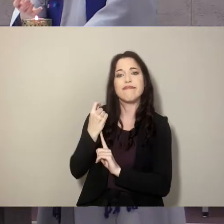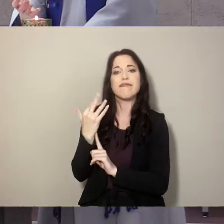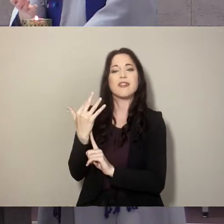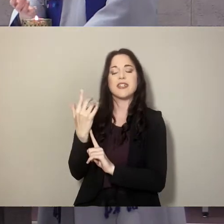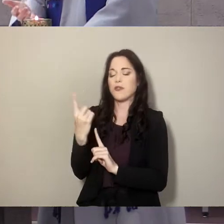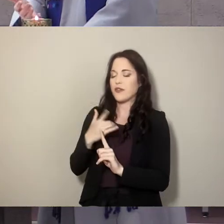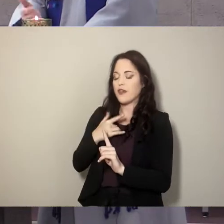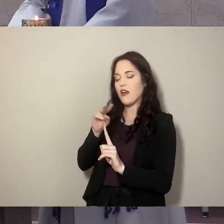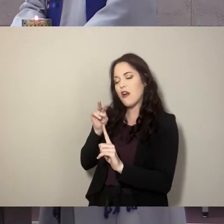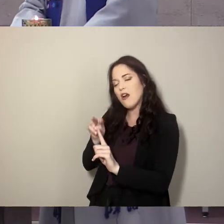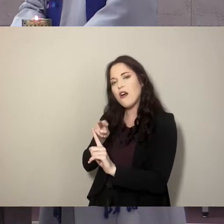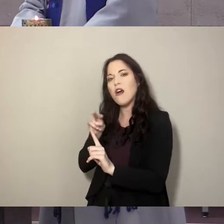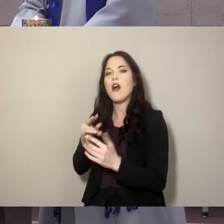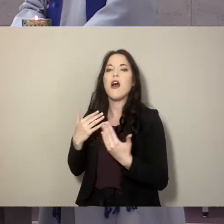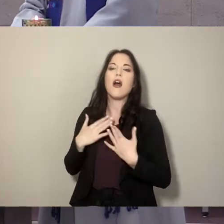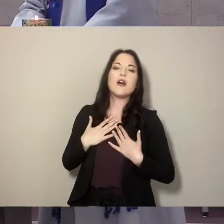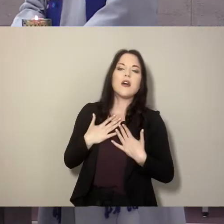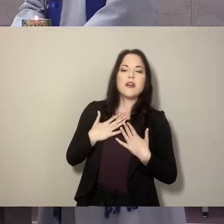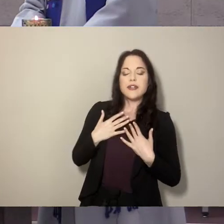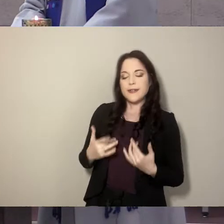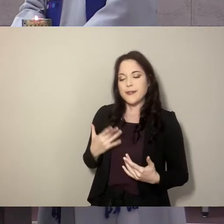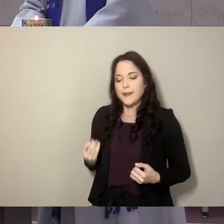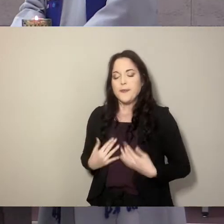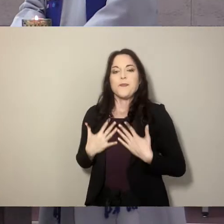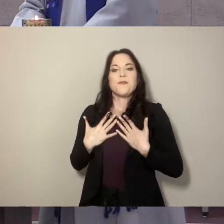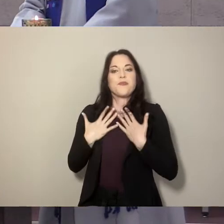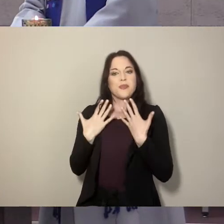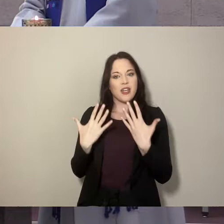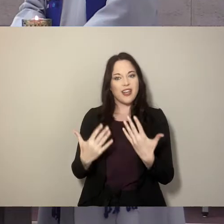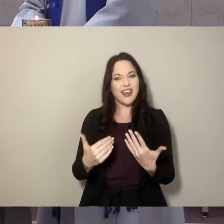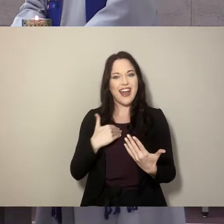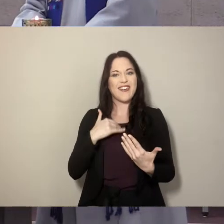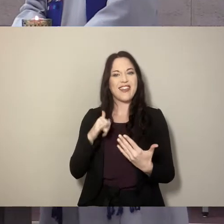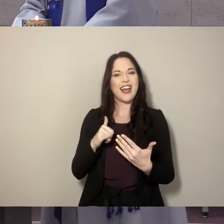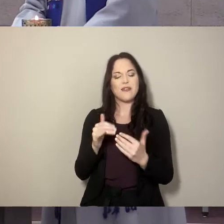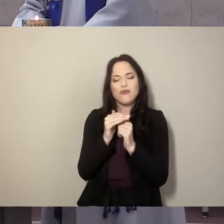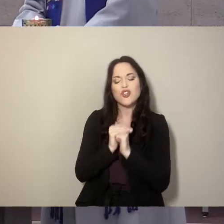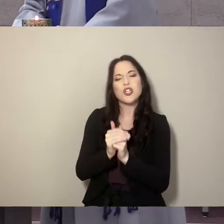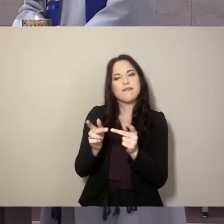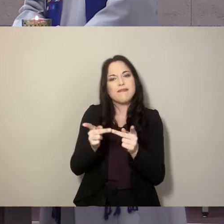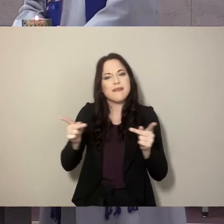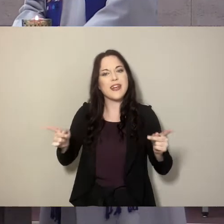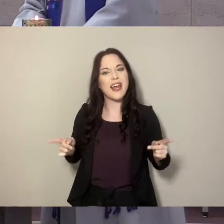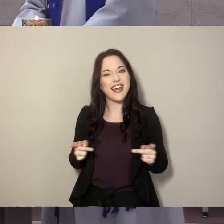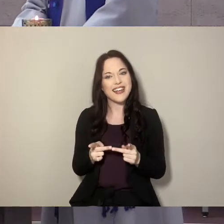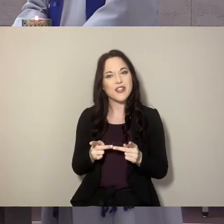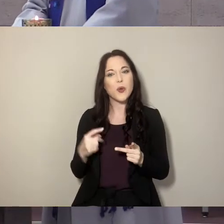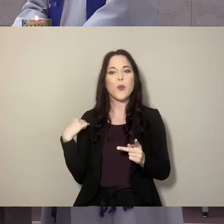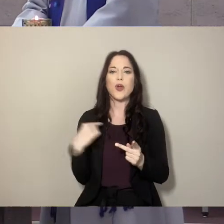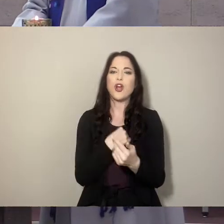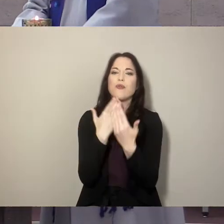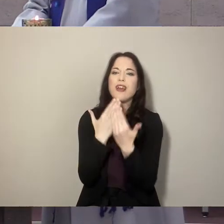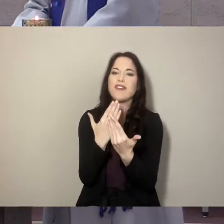to worship, to create a small altar. Again, we're so grateful that you're with us today.